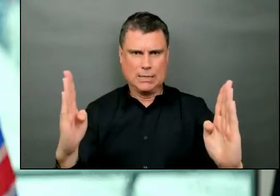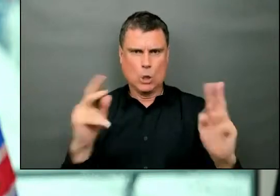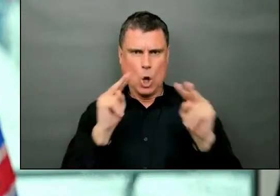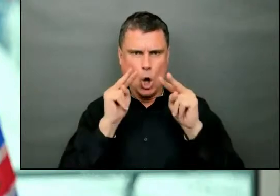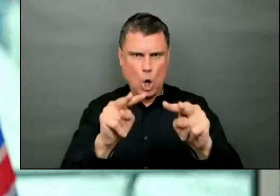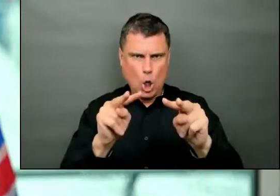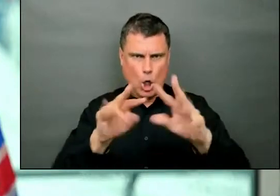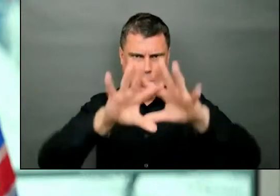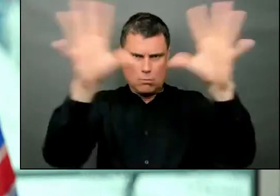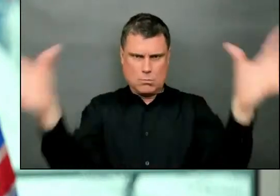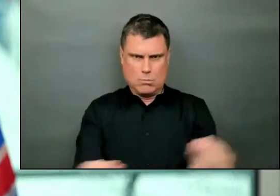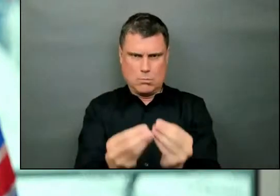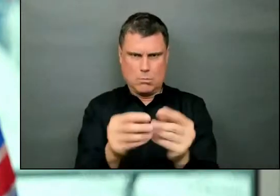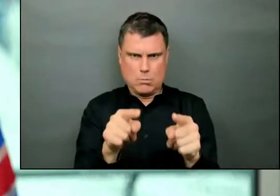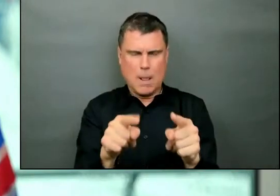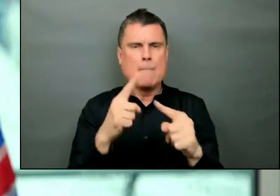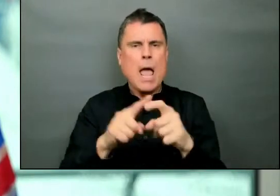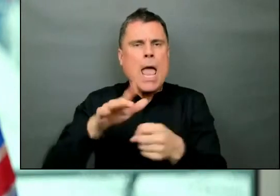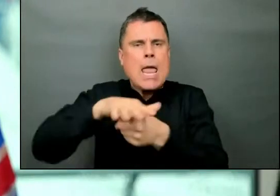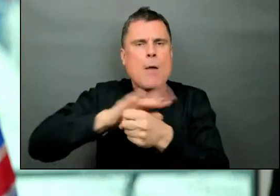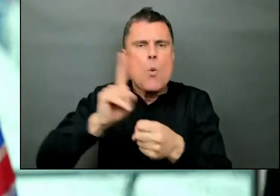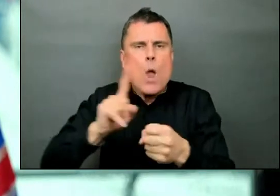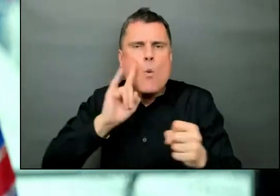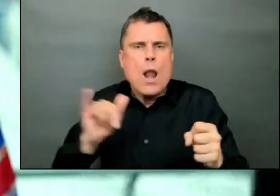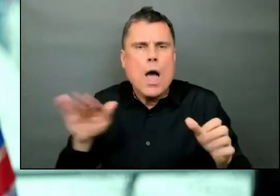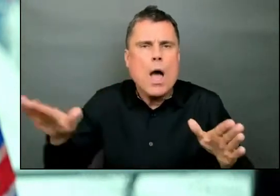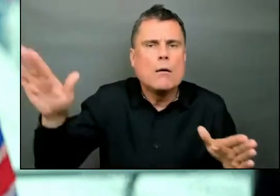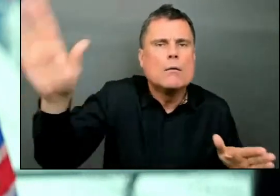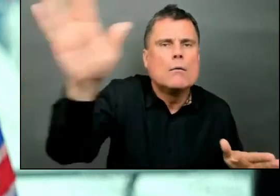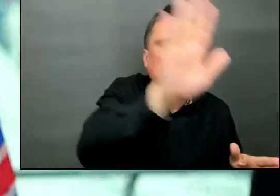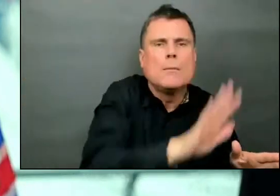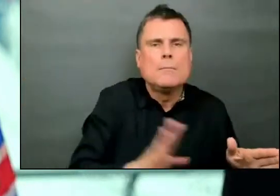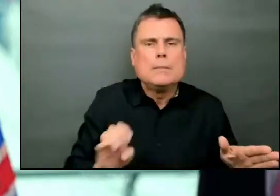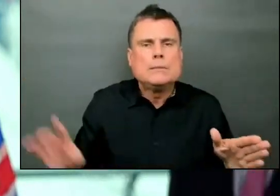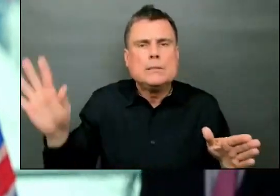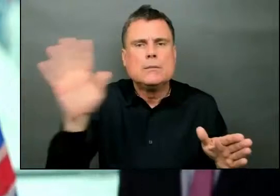and where those transmission events are happening.